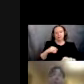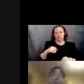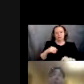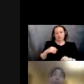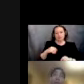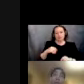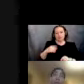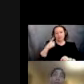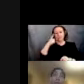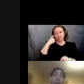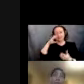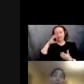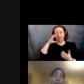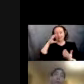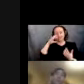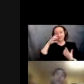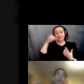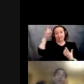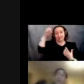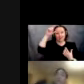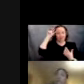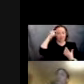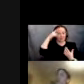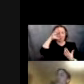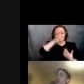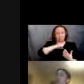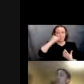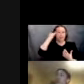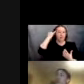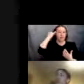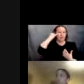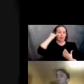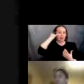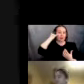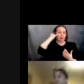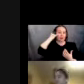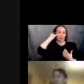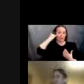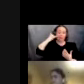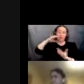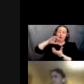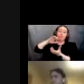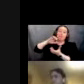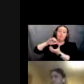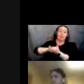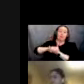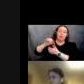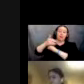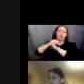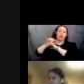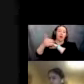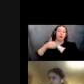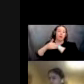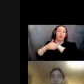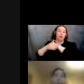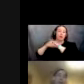when you married a foreign man, you sort of got subsumed into his family and became a citizen of that